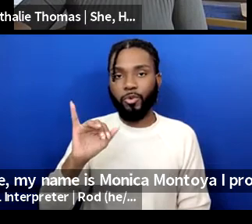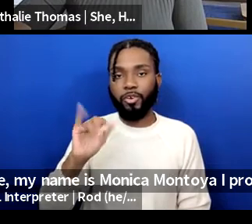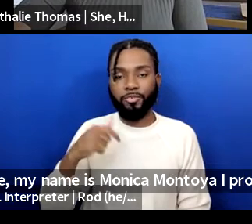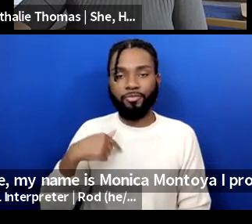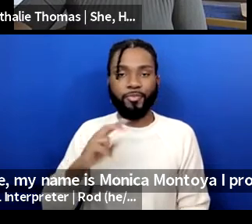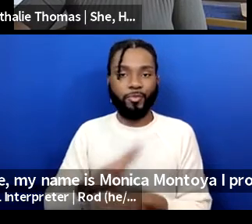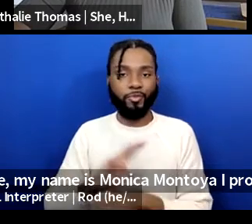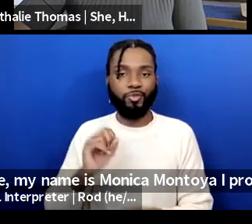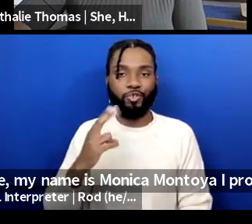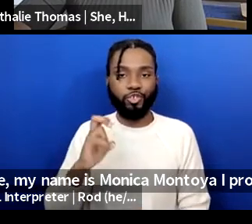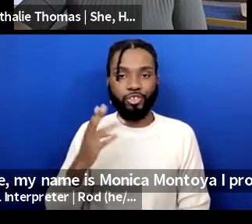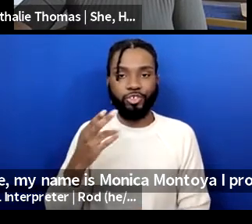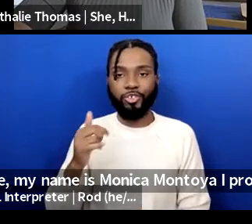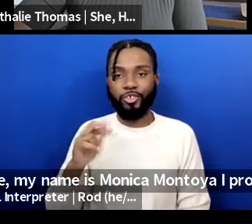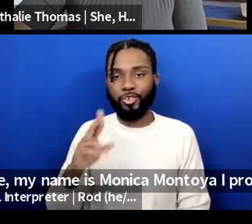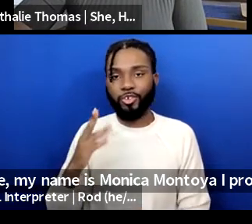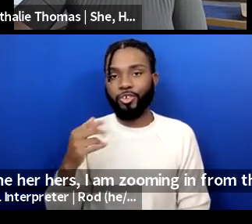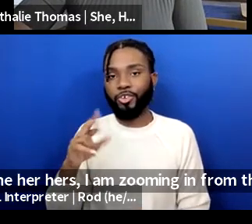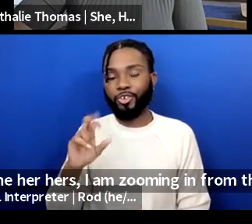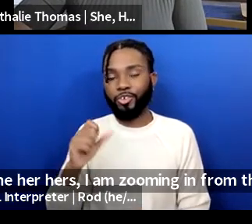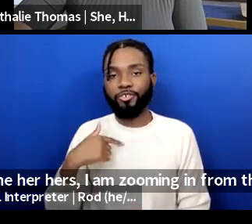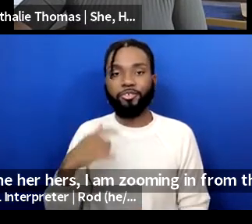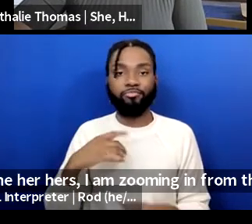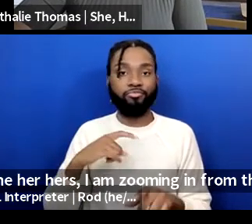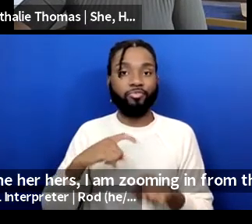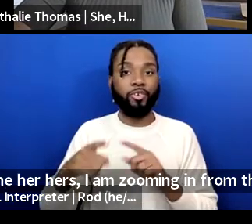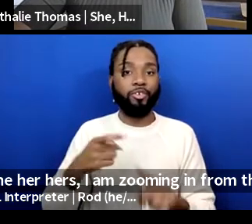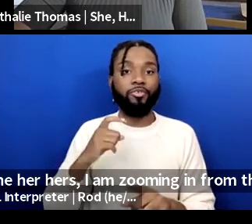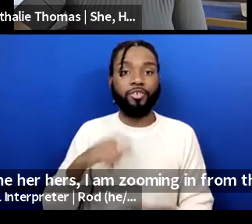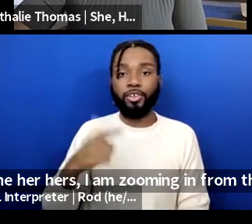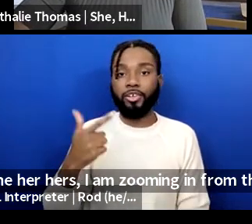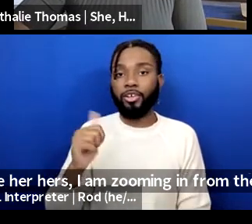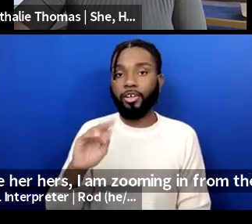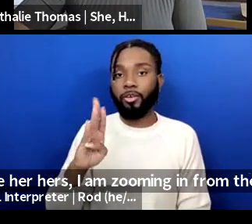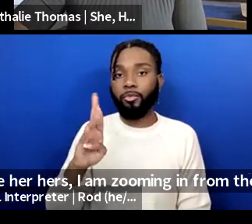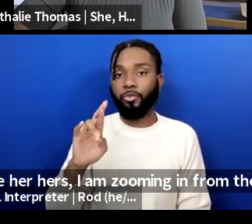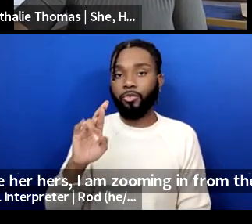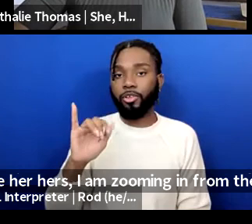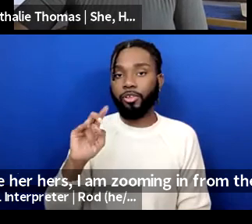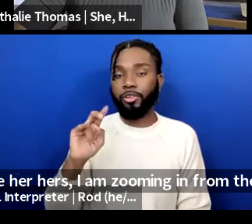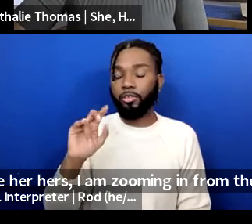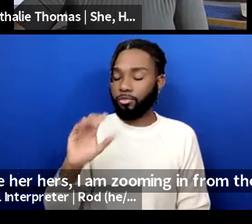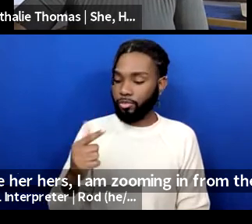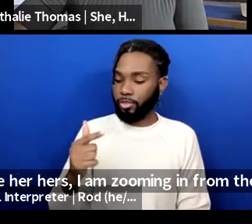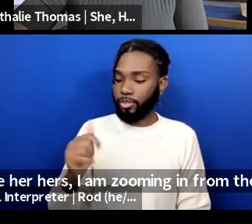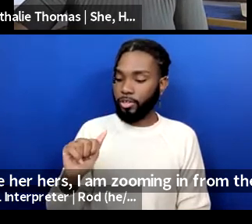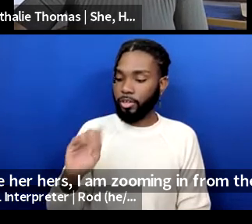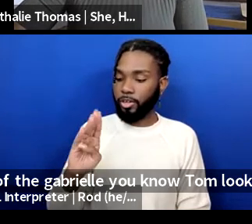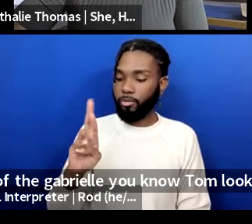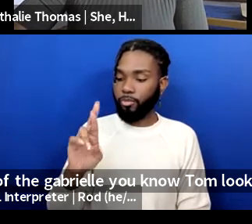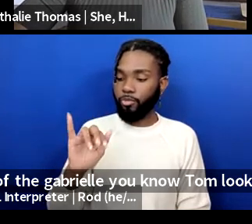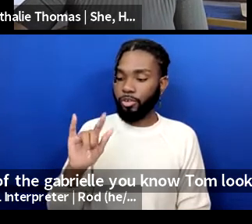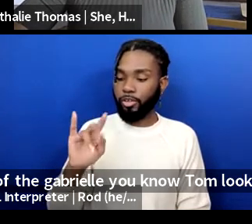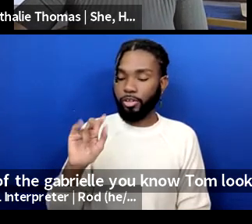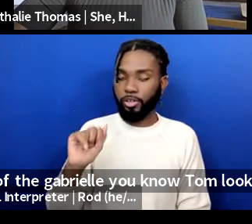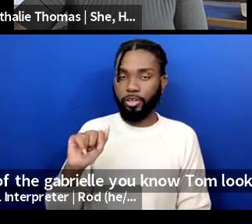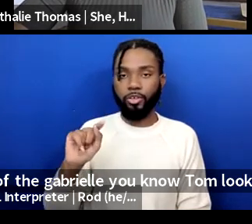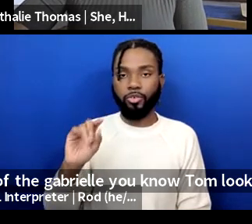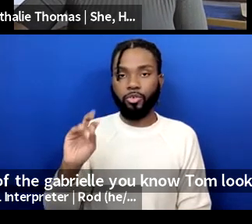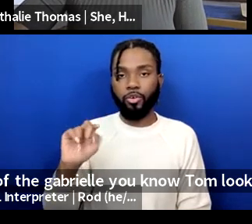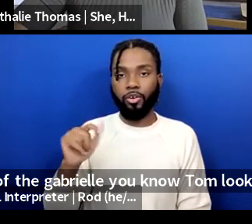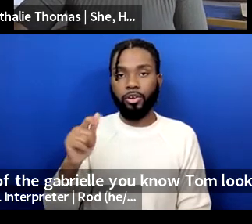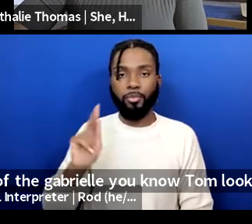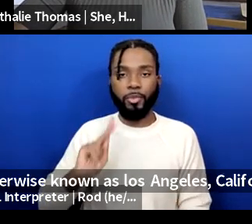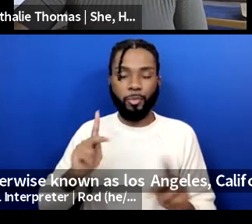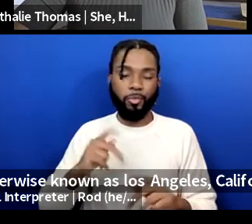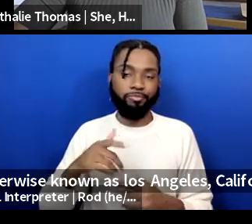hers. I am zooming in from the ancestral lands of the Gabrielino Tongva people, otherwise known as Los Angeles, California.